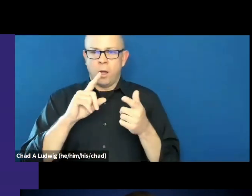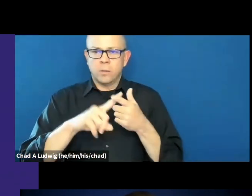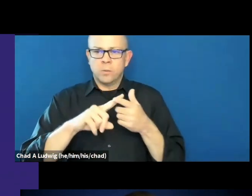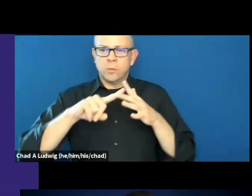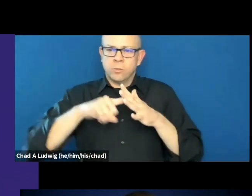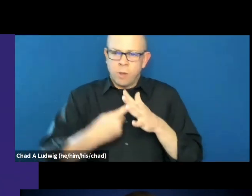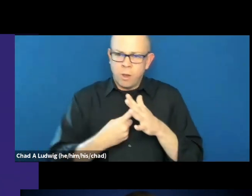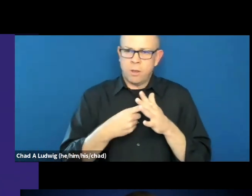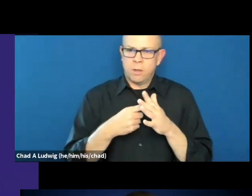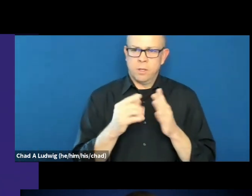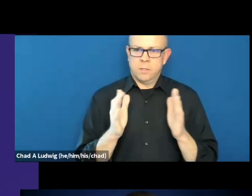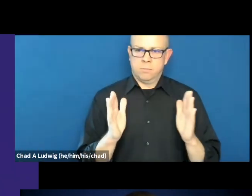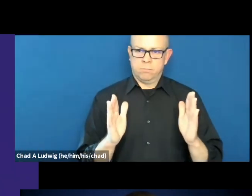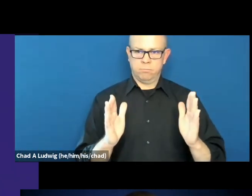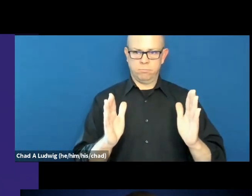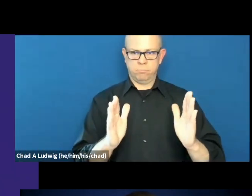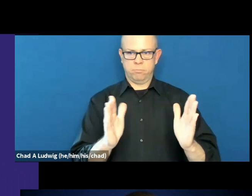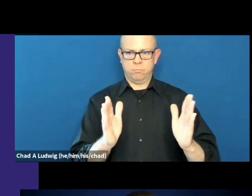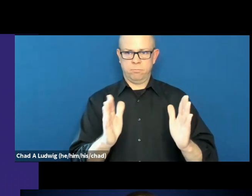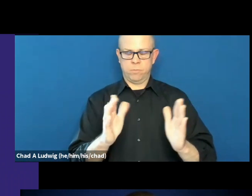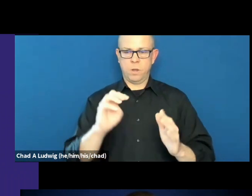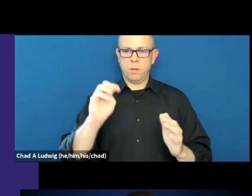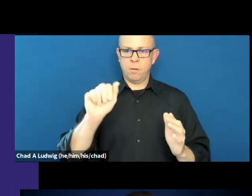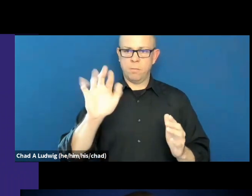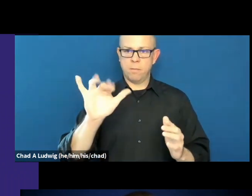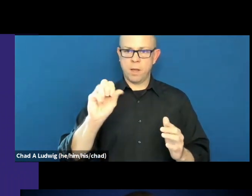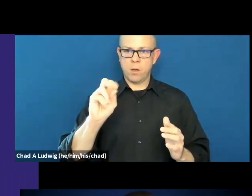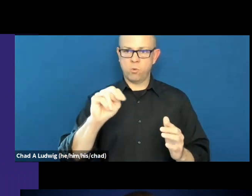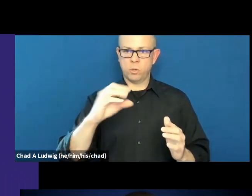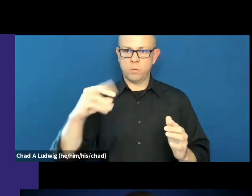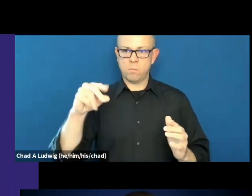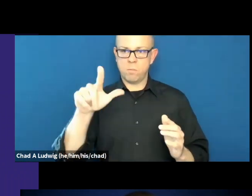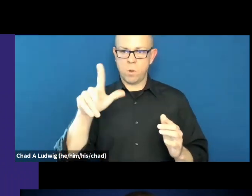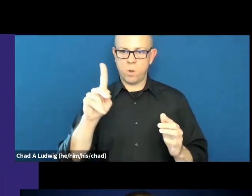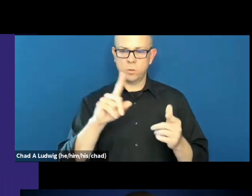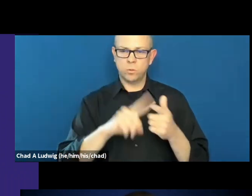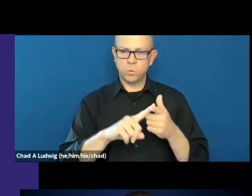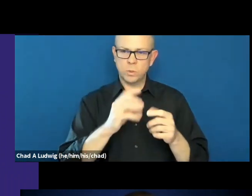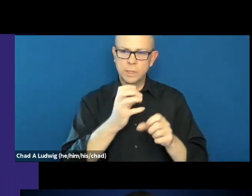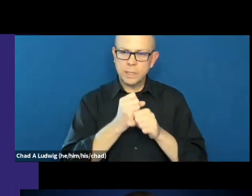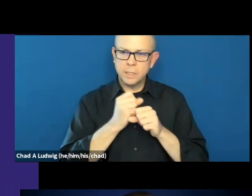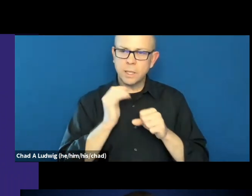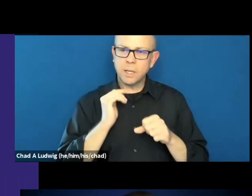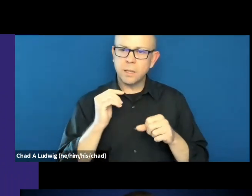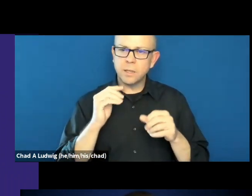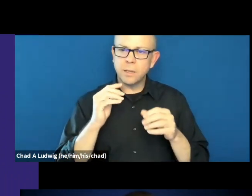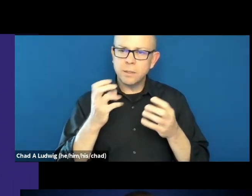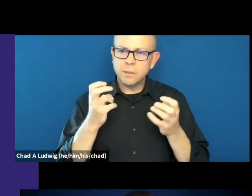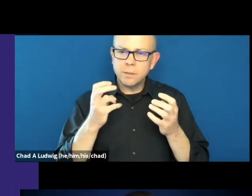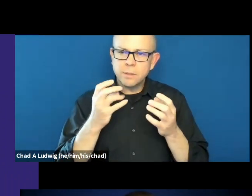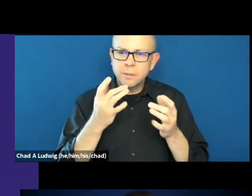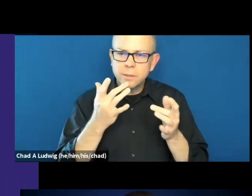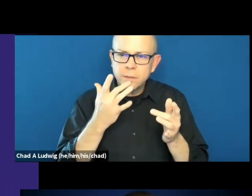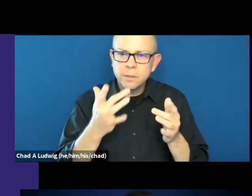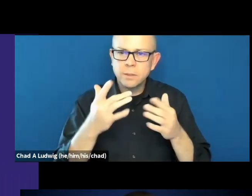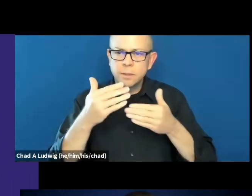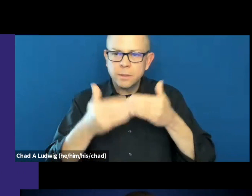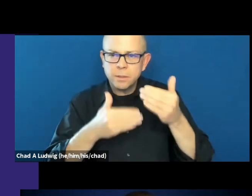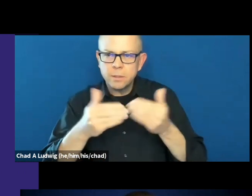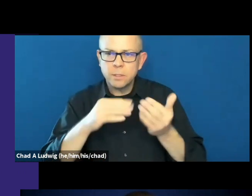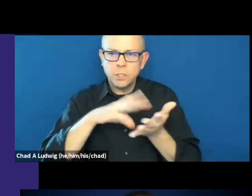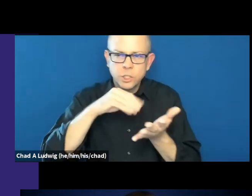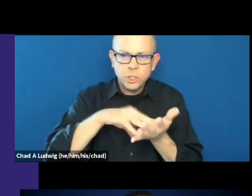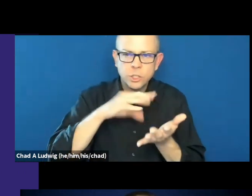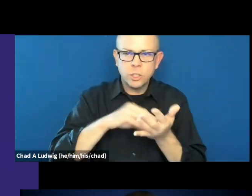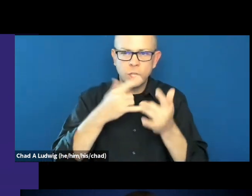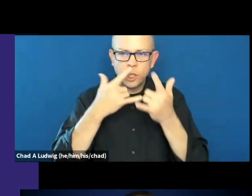So we decided that we wanted to start with a smaller county, Marion and Polk, to sort of